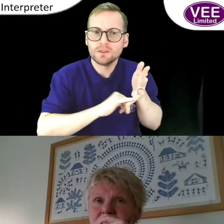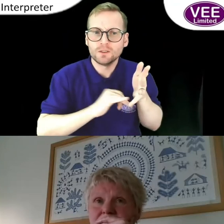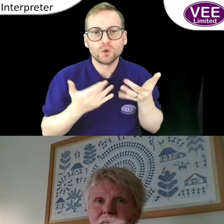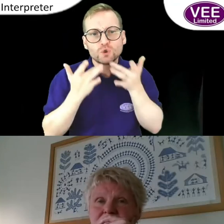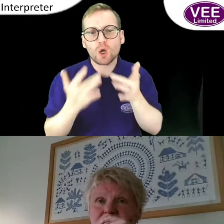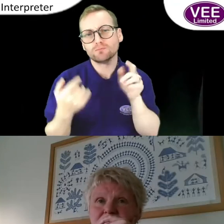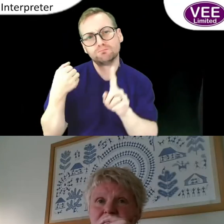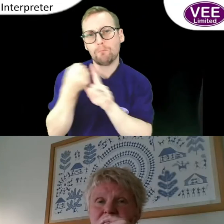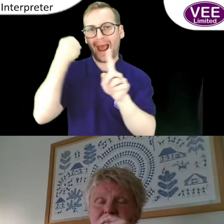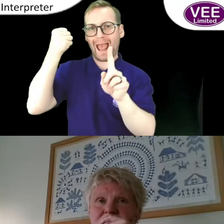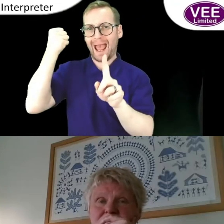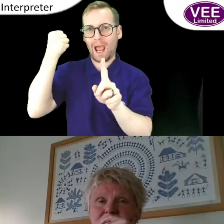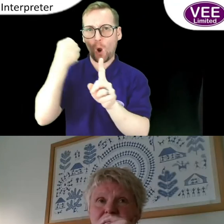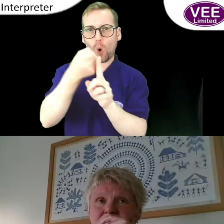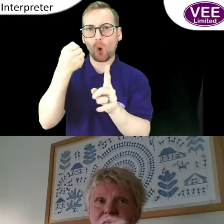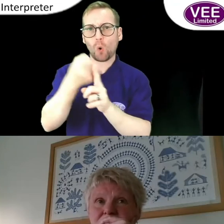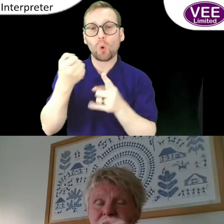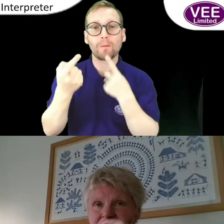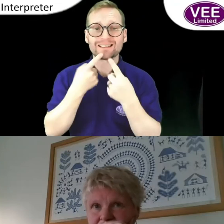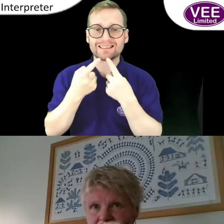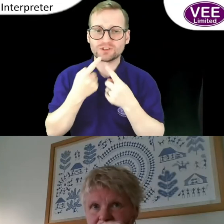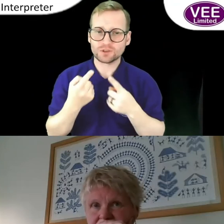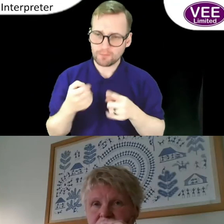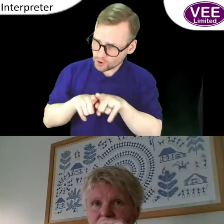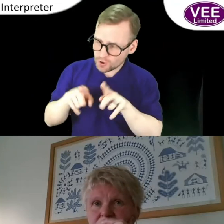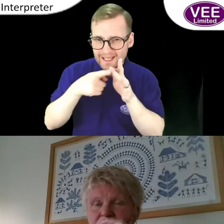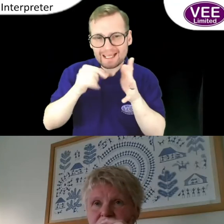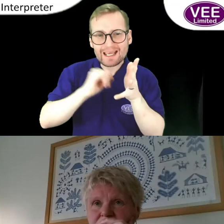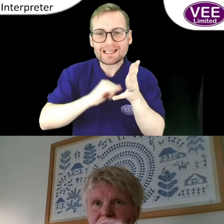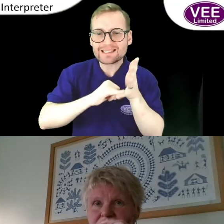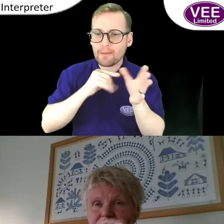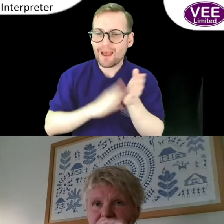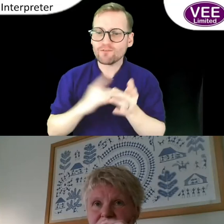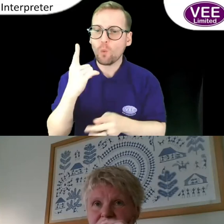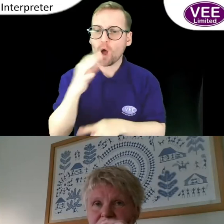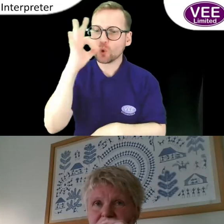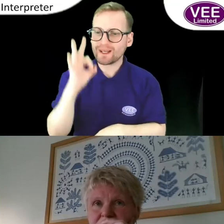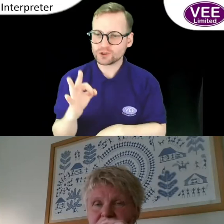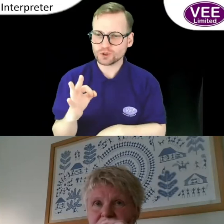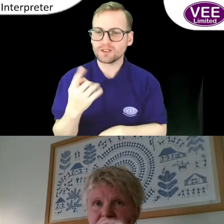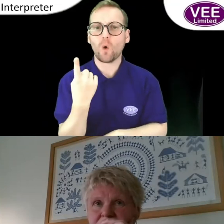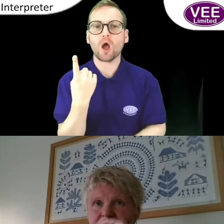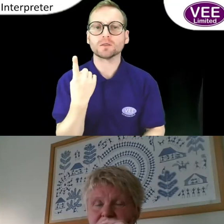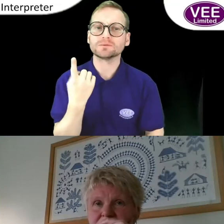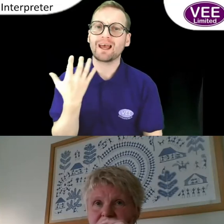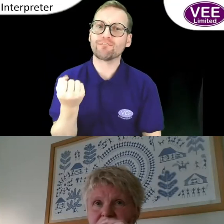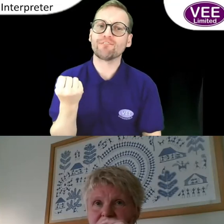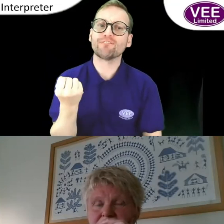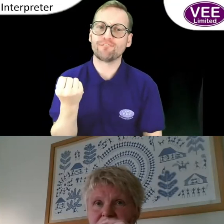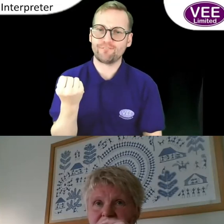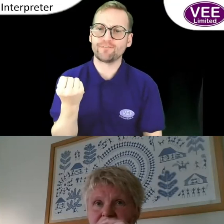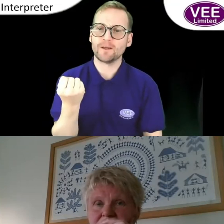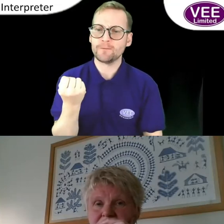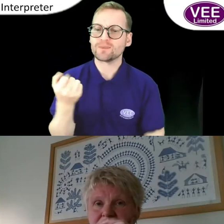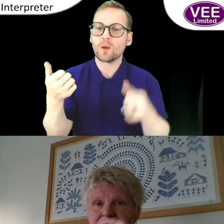Just picking up from that, Issam, I've noticed that we do have one question, which we'll just take this one question and then we'll move on to